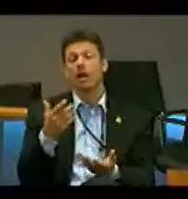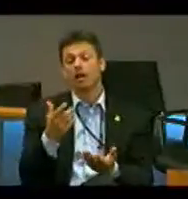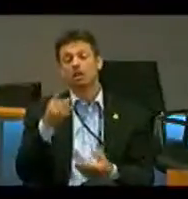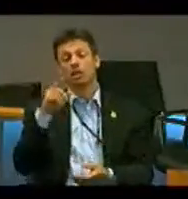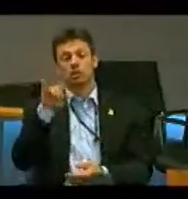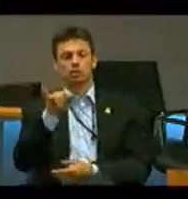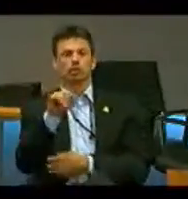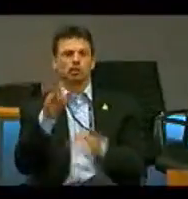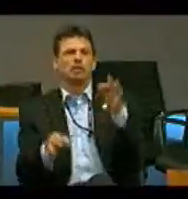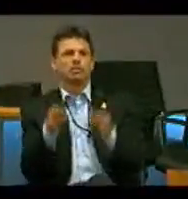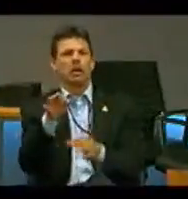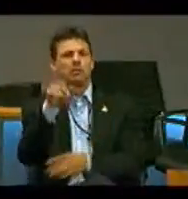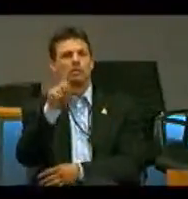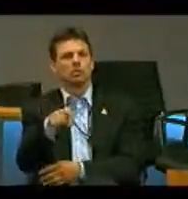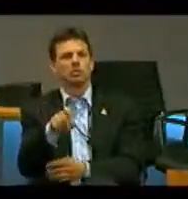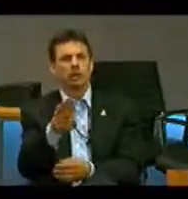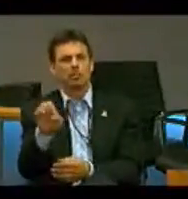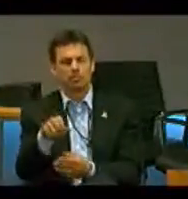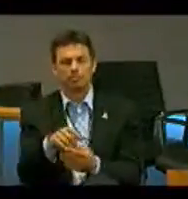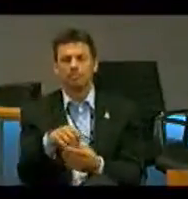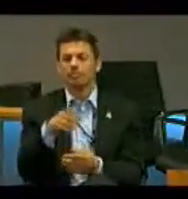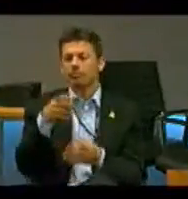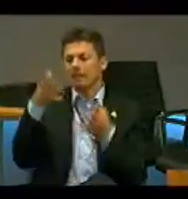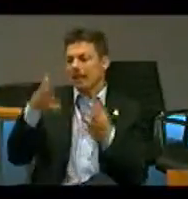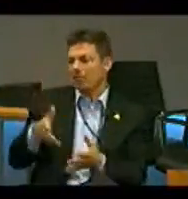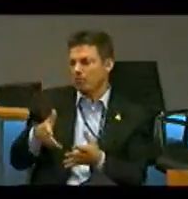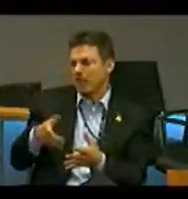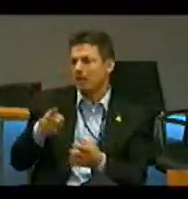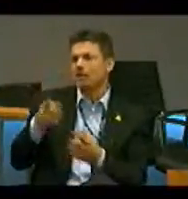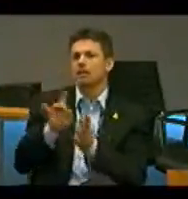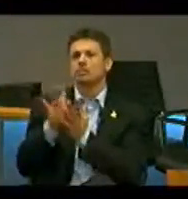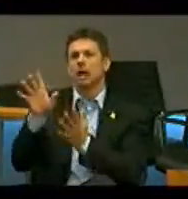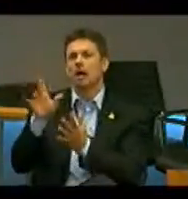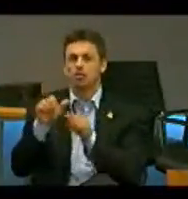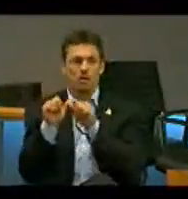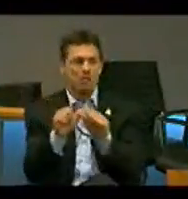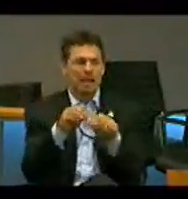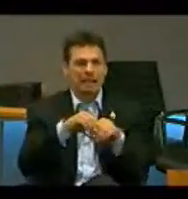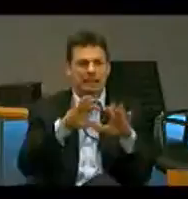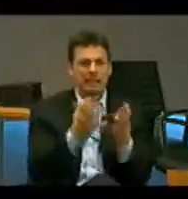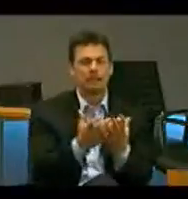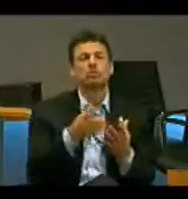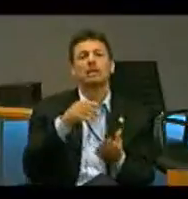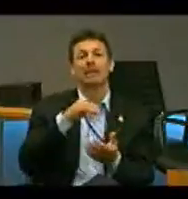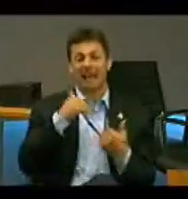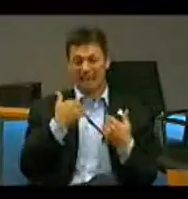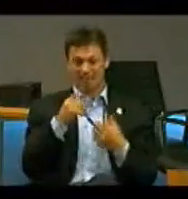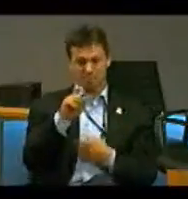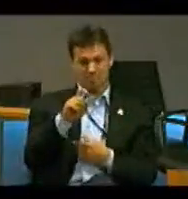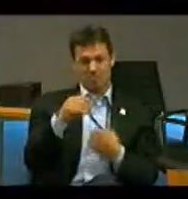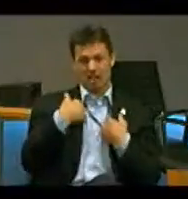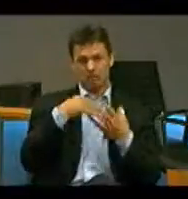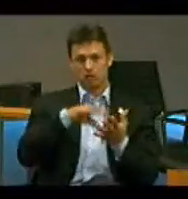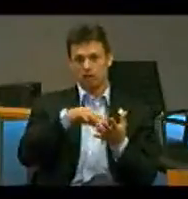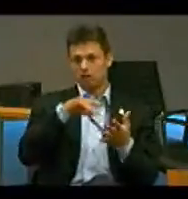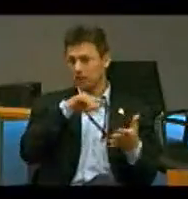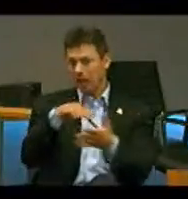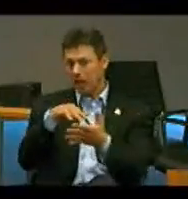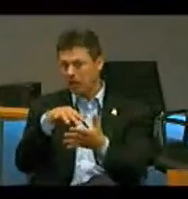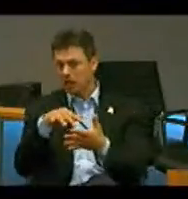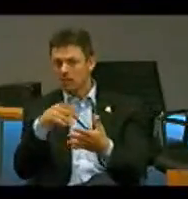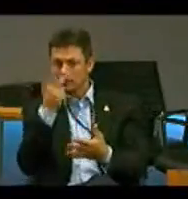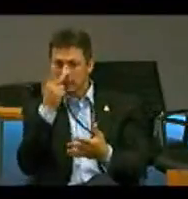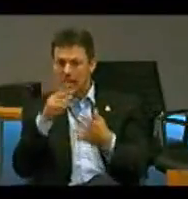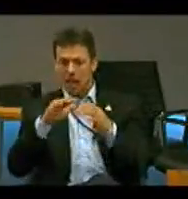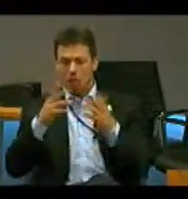in those who are expelled and they remain in the classroom, have there been studies shown as to the effect on